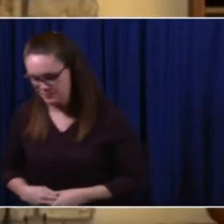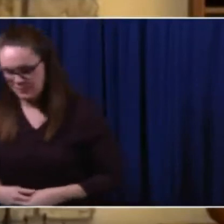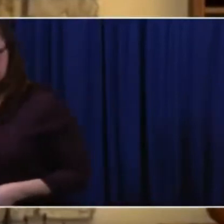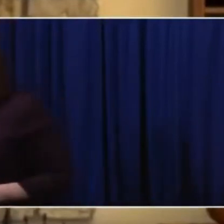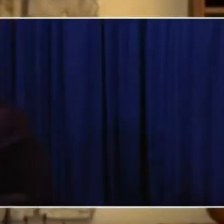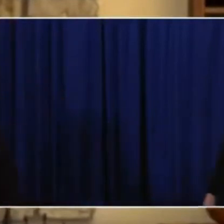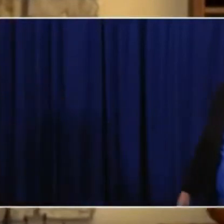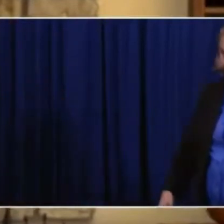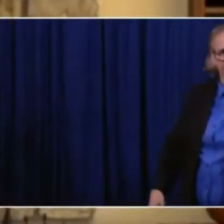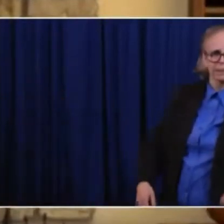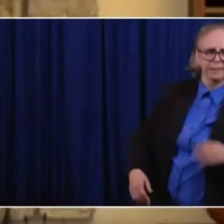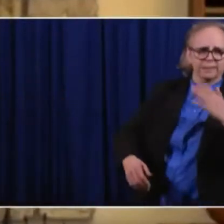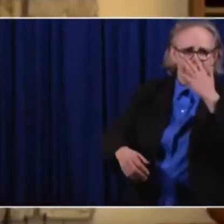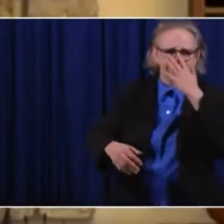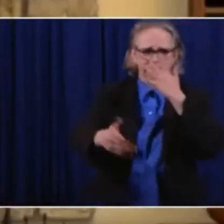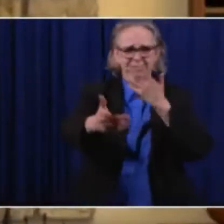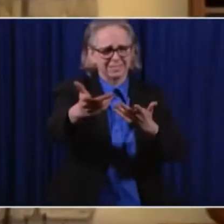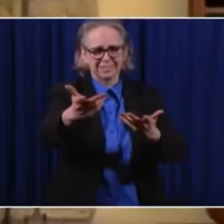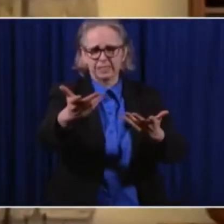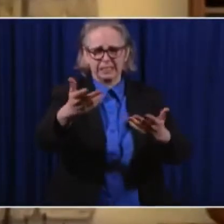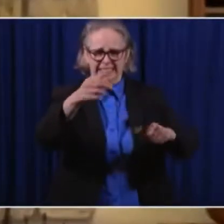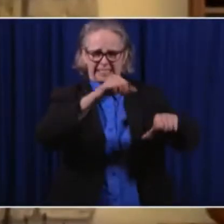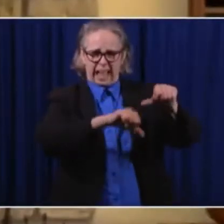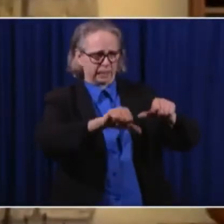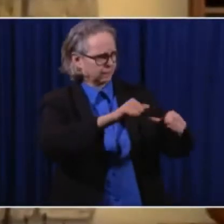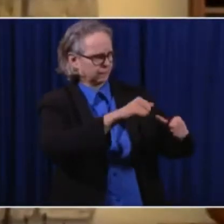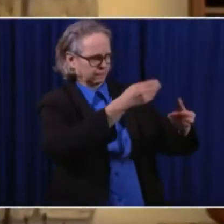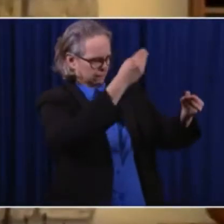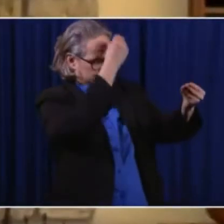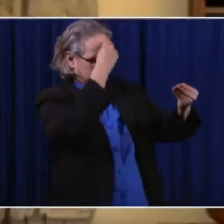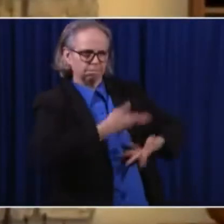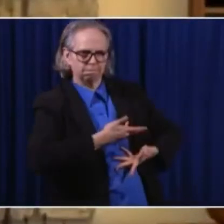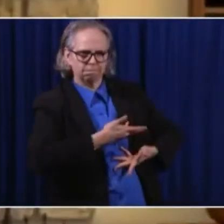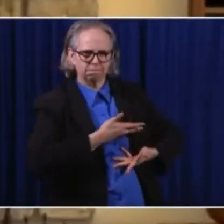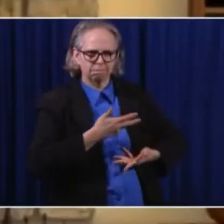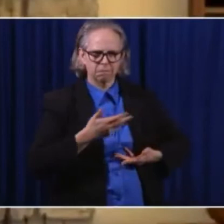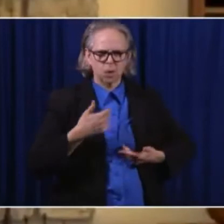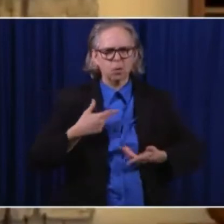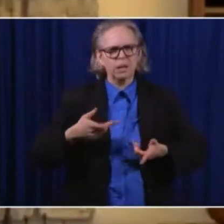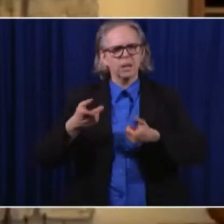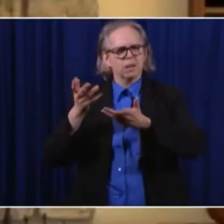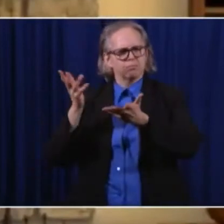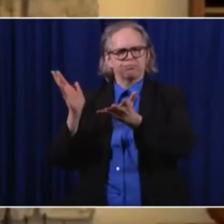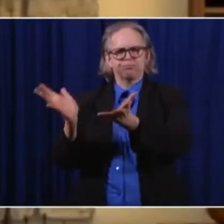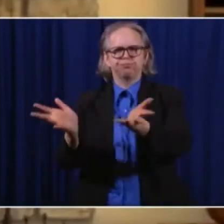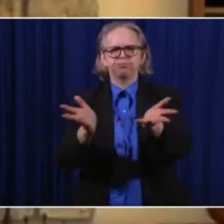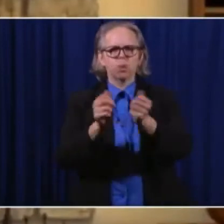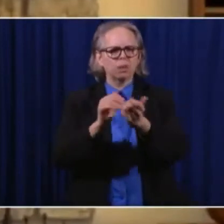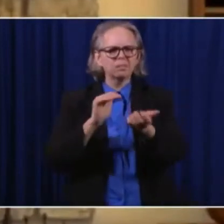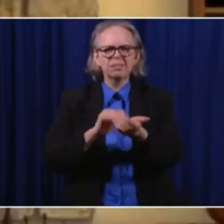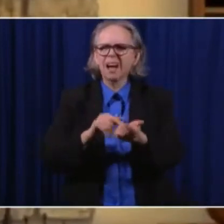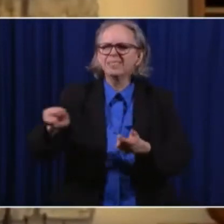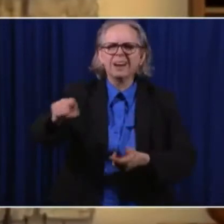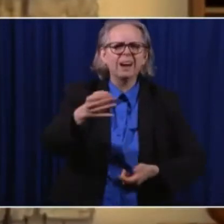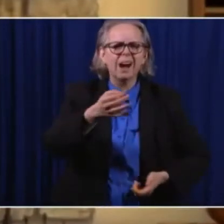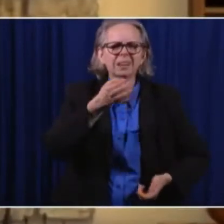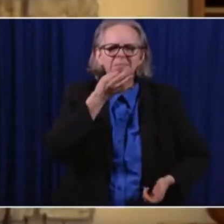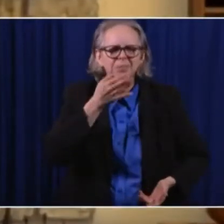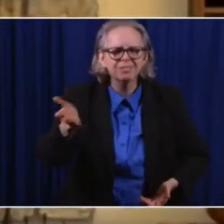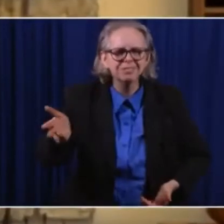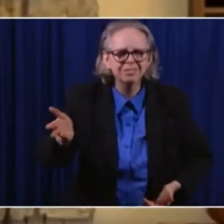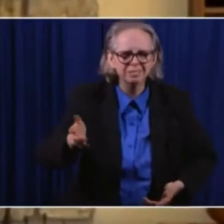we had the doctors who we normally consult take a look at this. And the basic